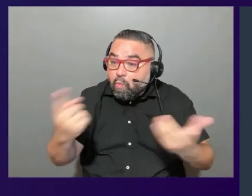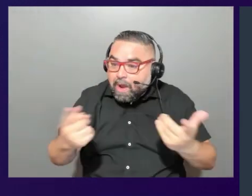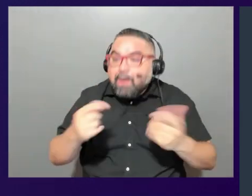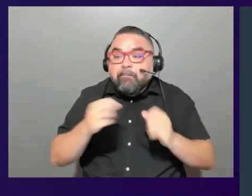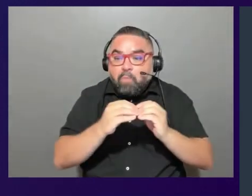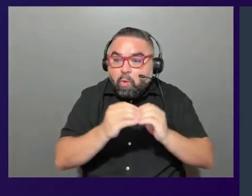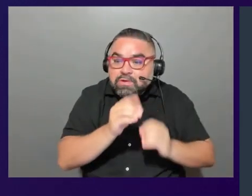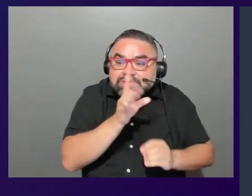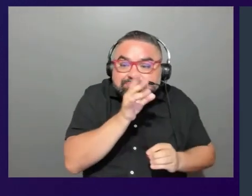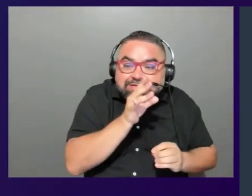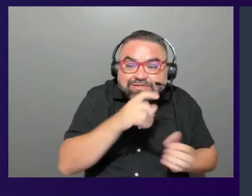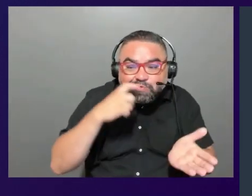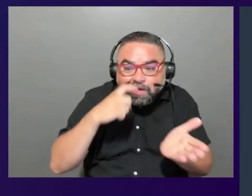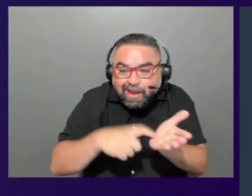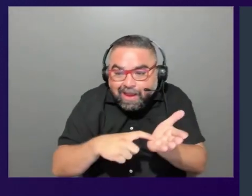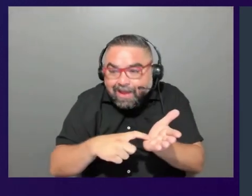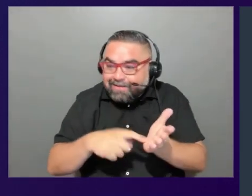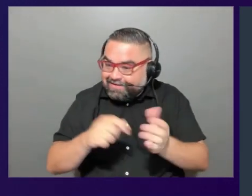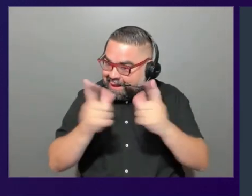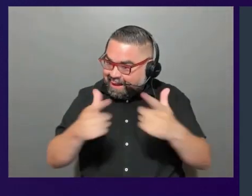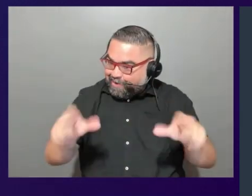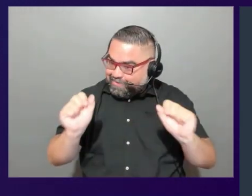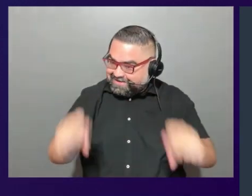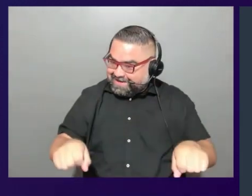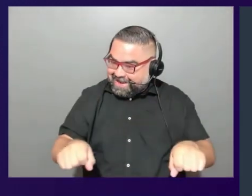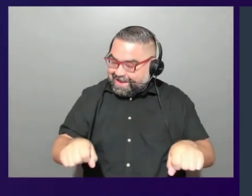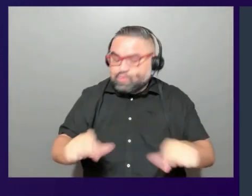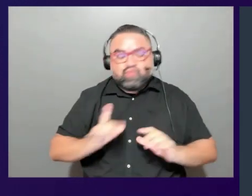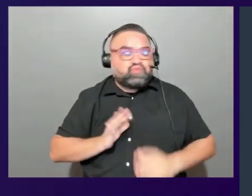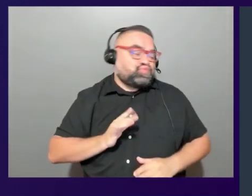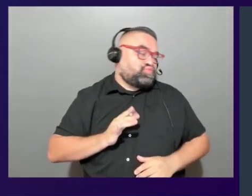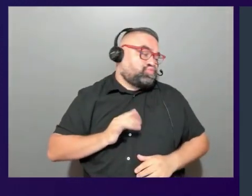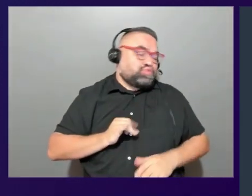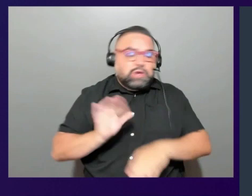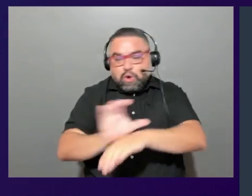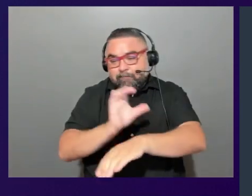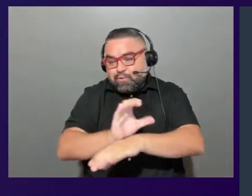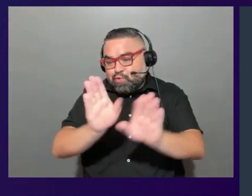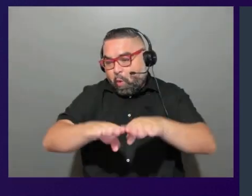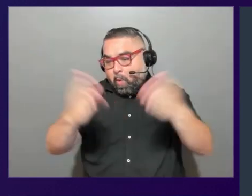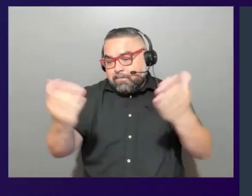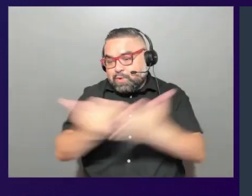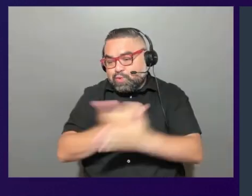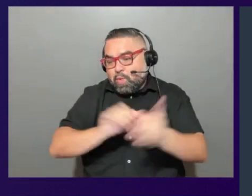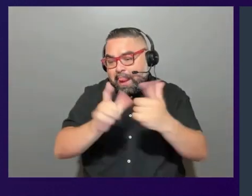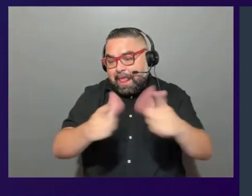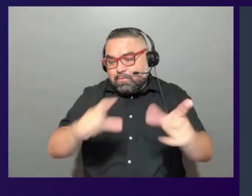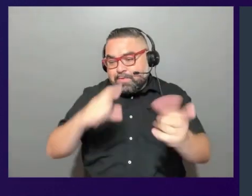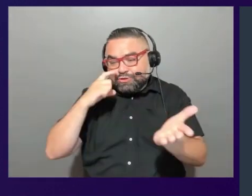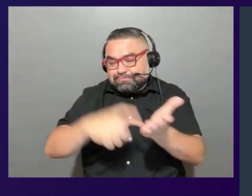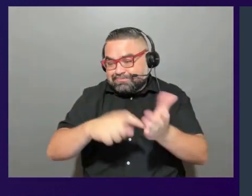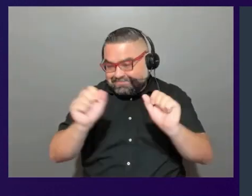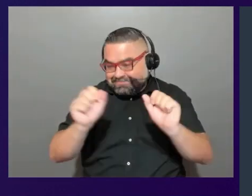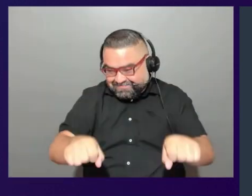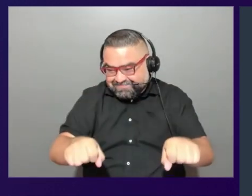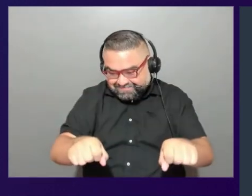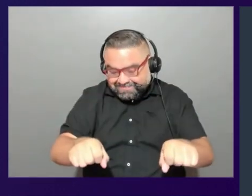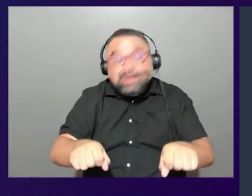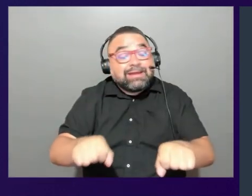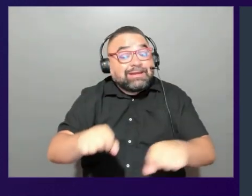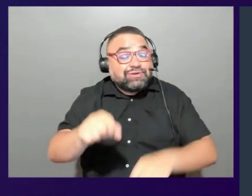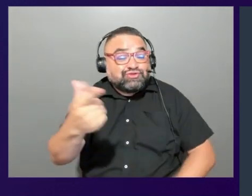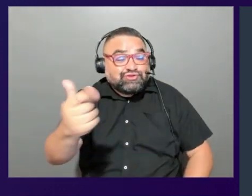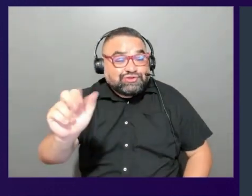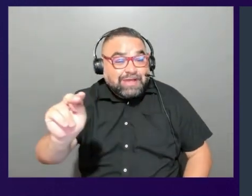and unlocked use cases like computer vision and speech recognition. And then finally, generative AI, the thing everyone's interested in today,